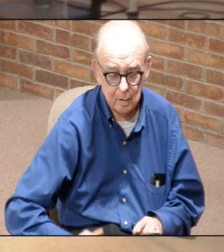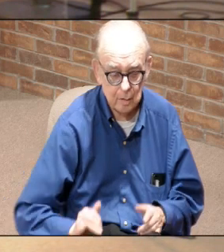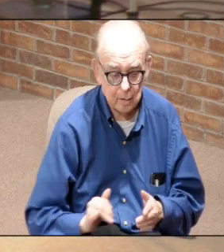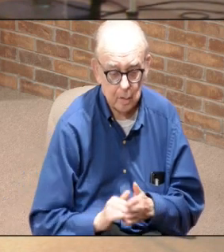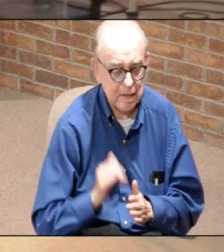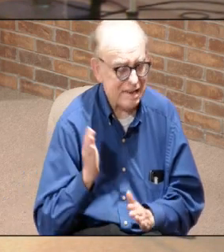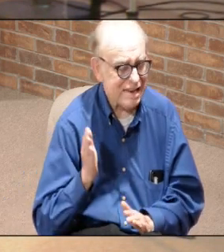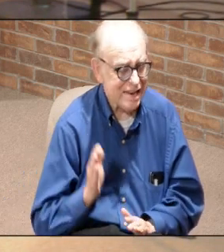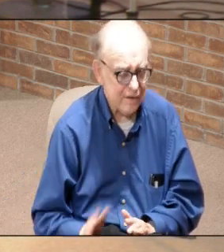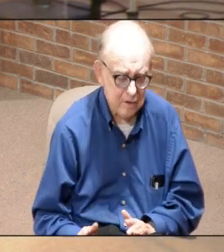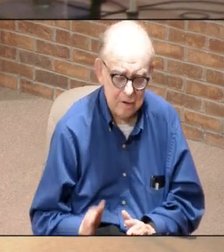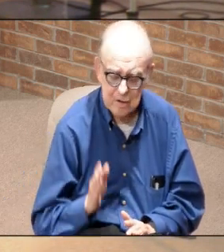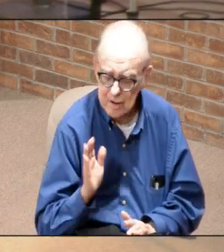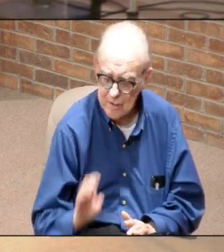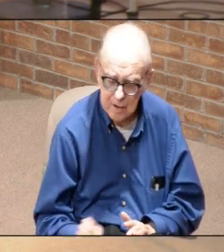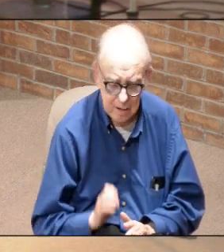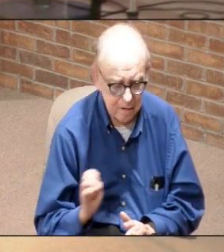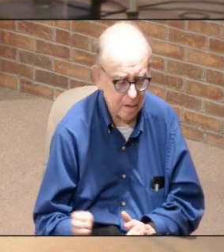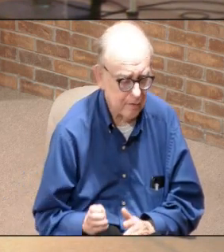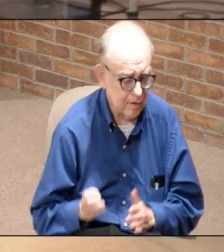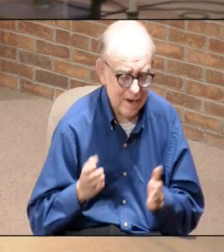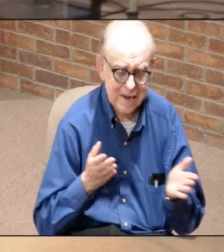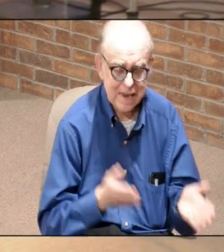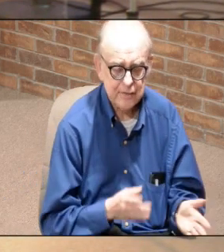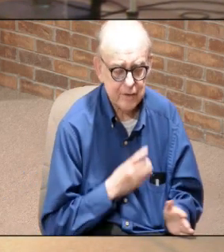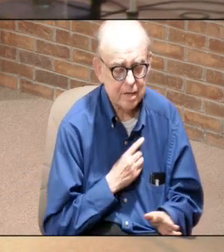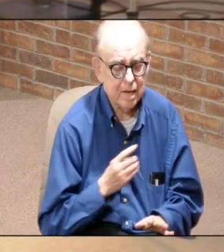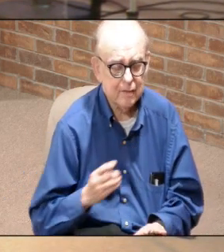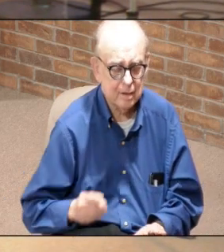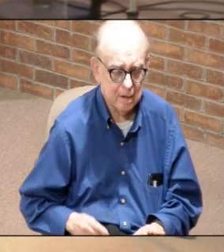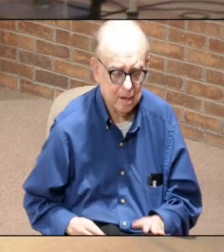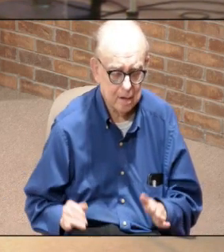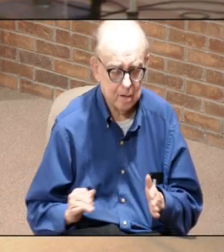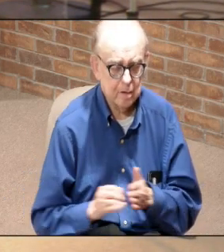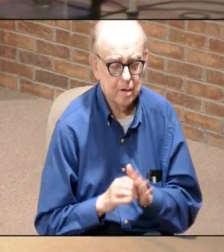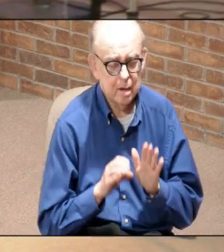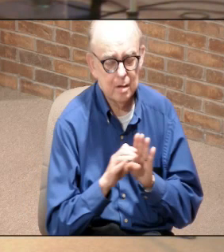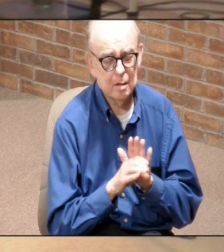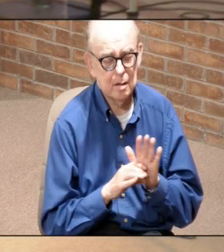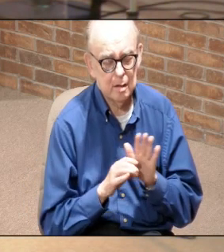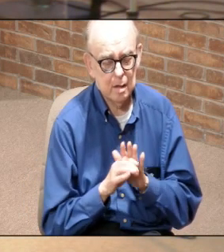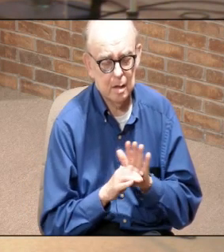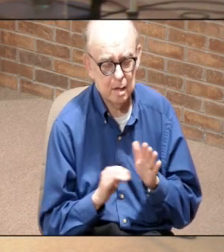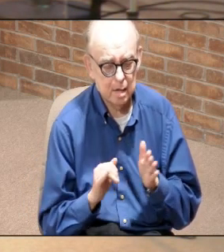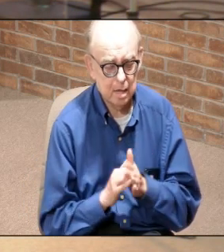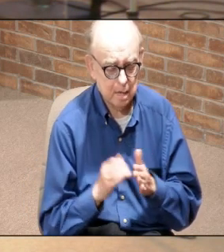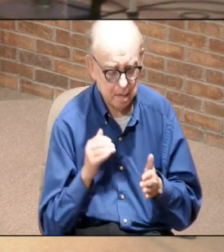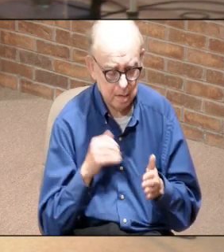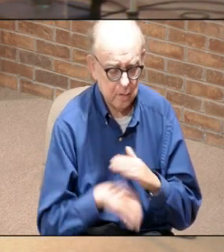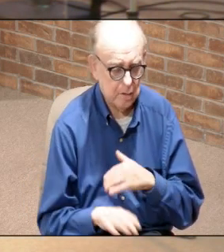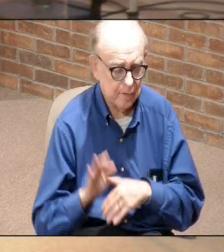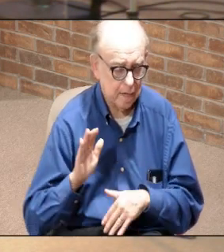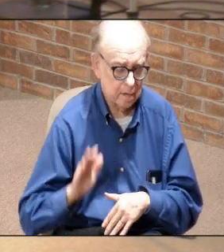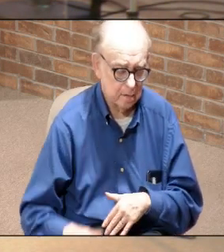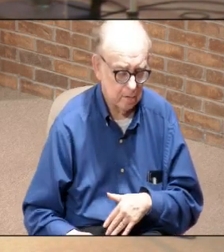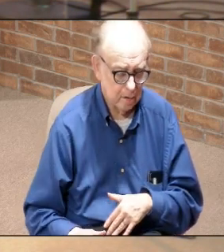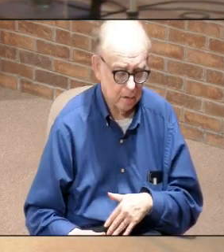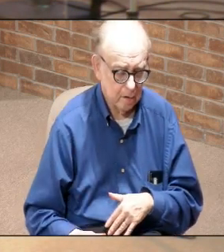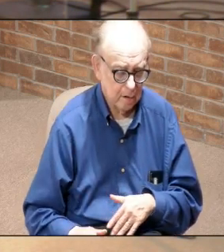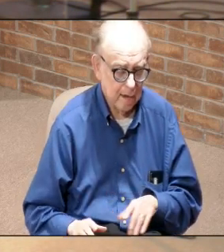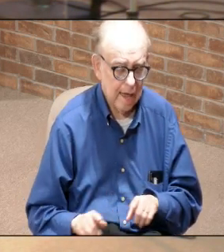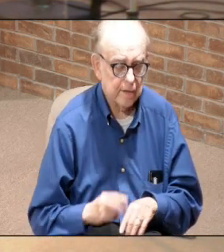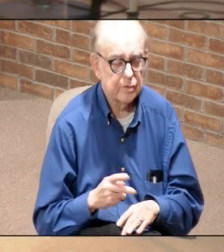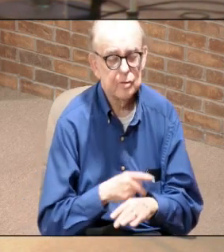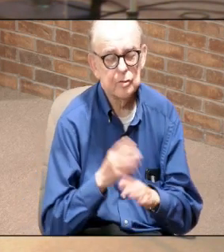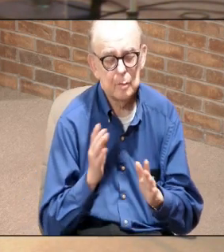that never, ever left him. That characteristic that was in that little boy as a